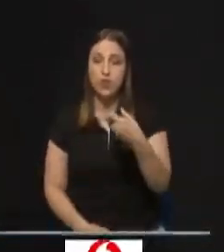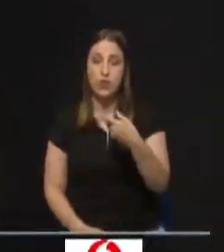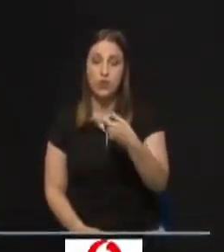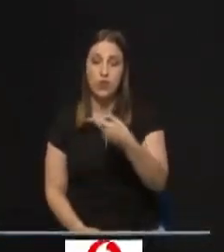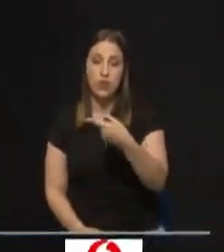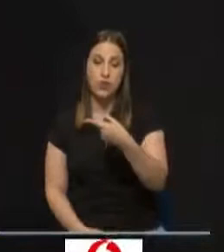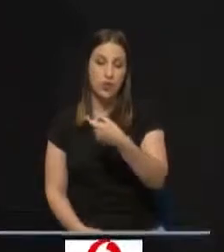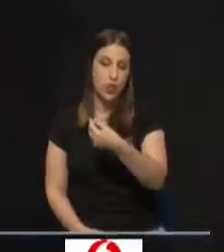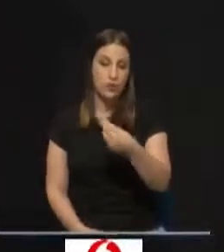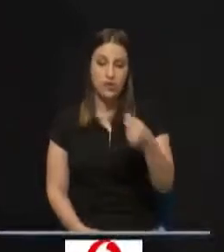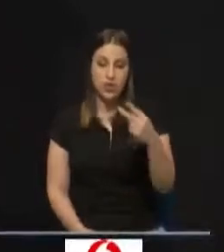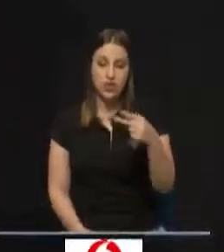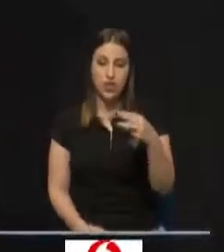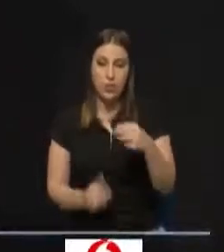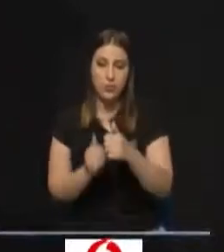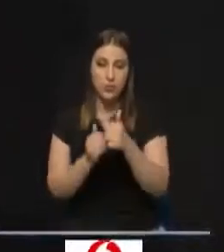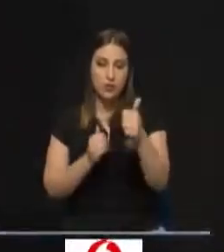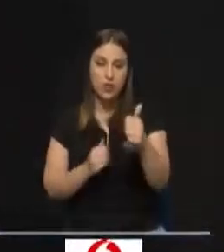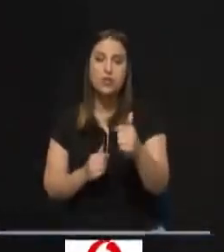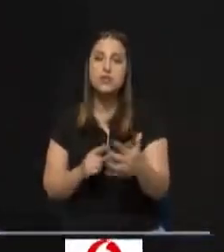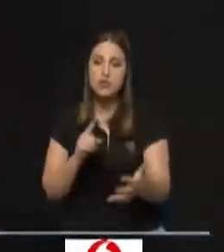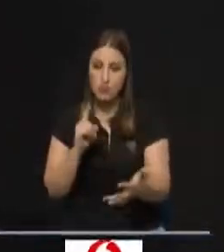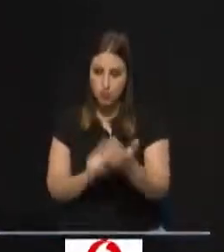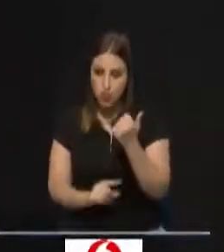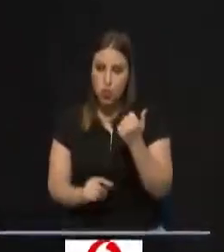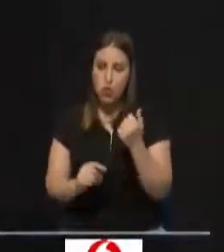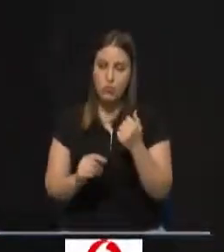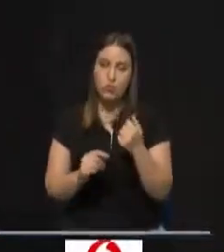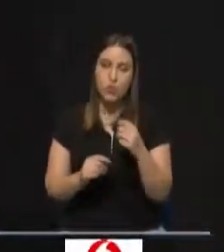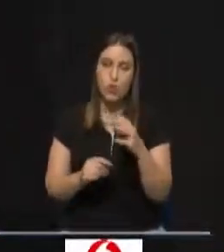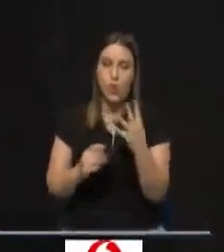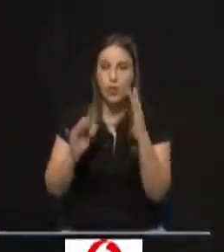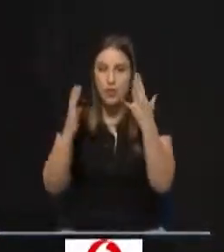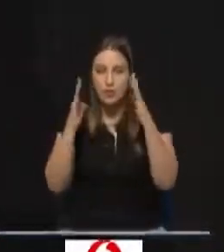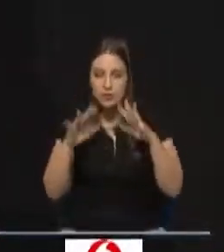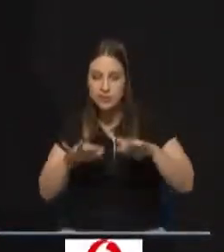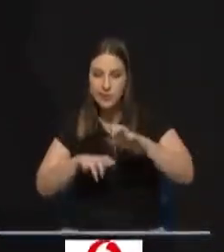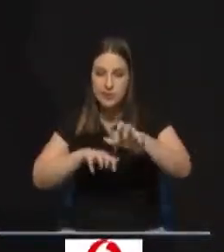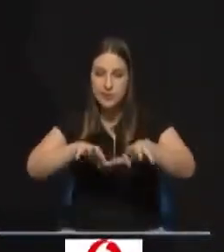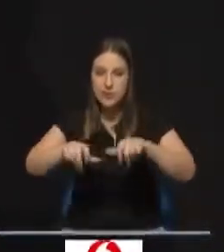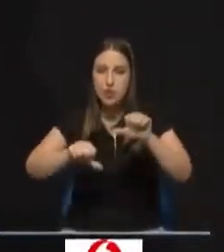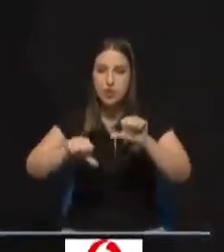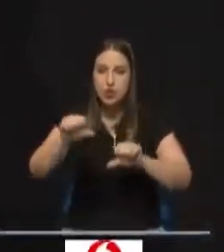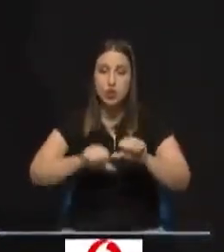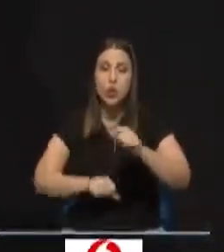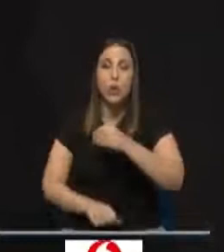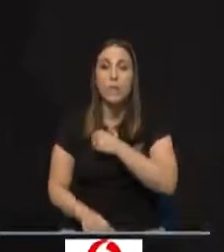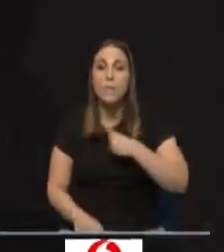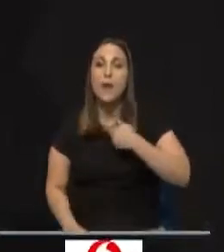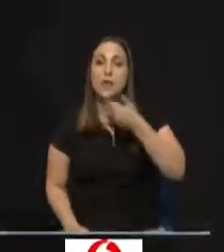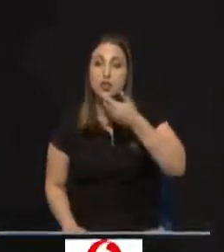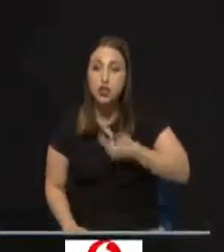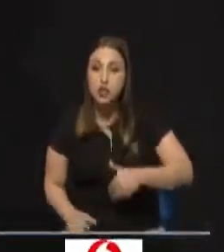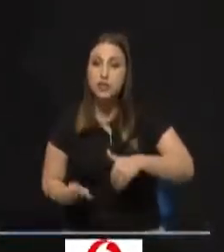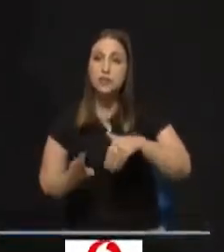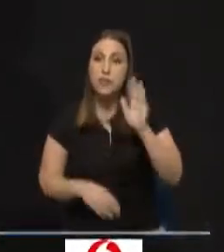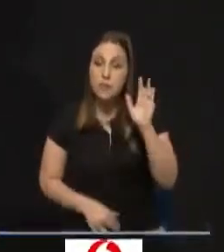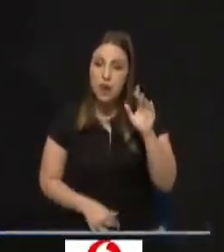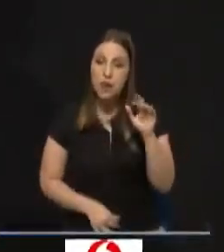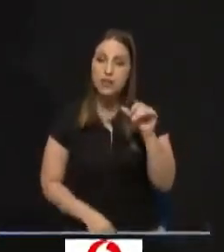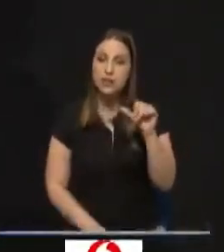were 900 kilometers away from each other, that he could carry out this surgery with the